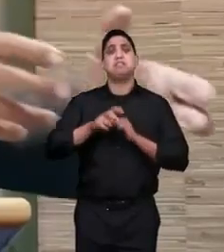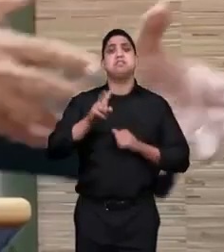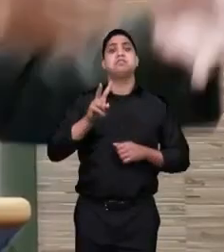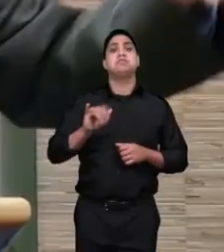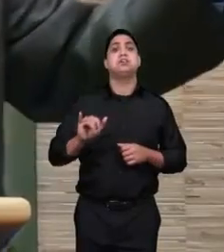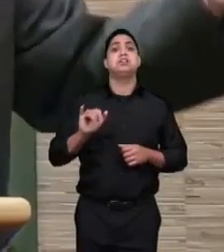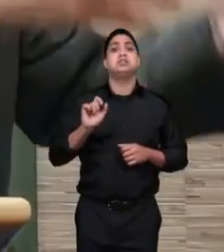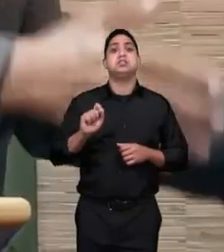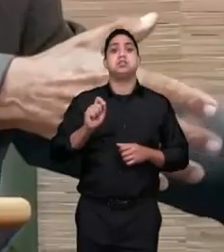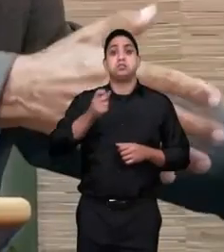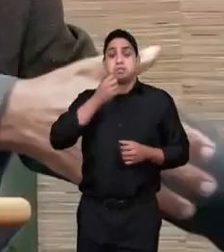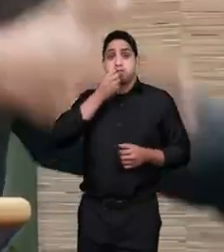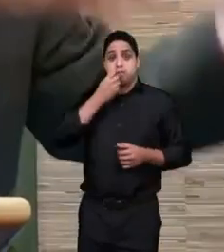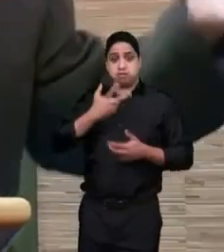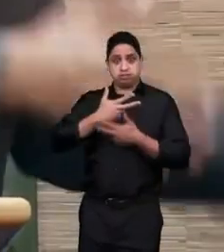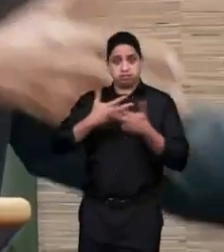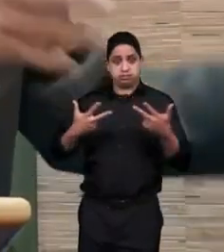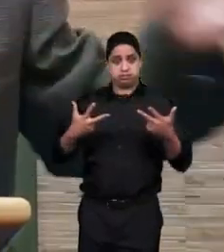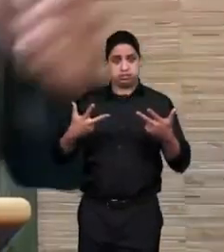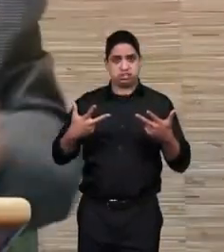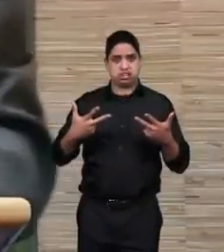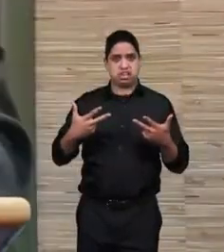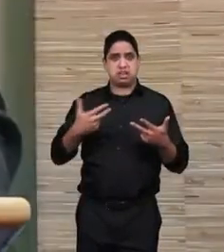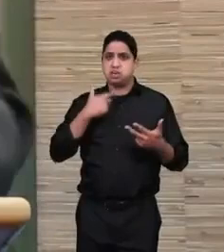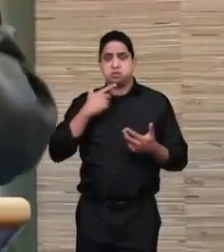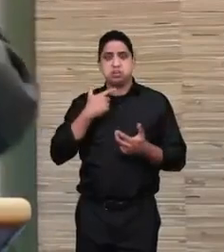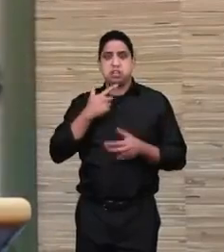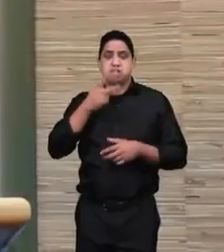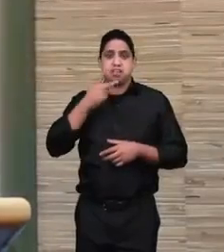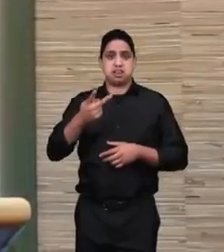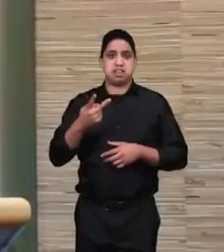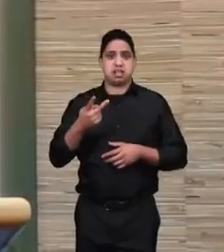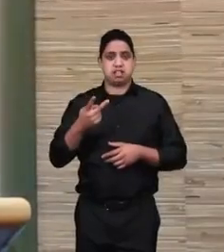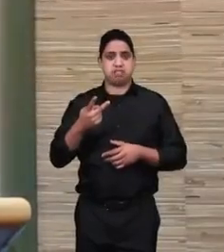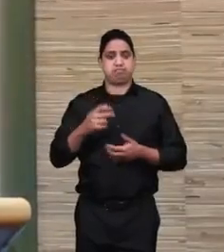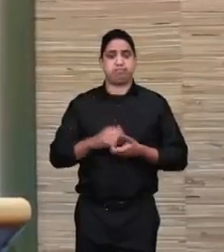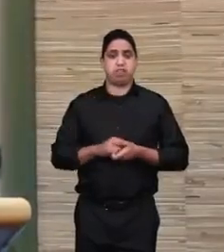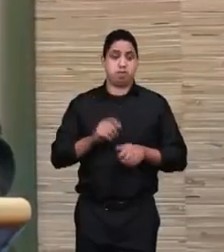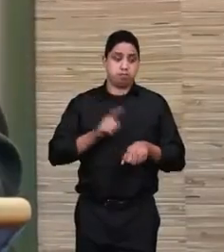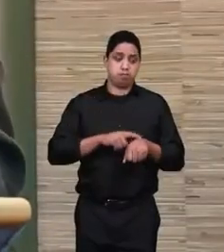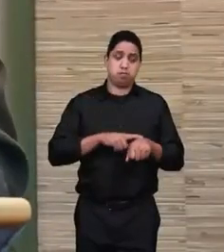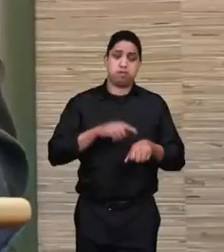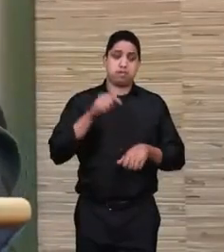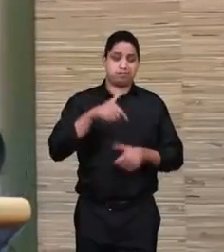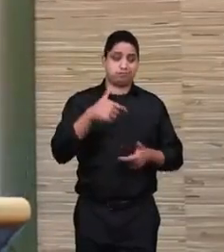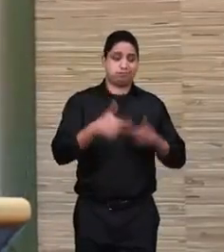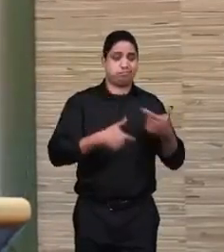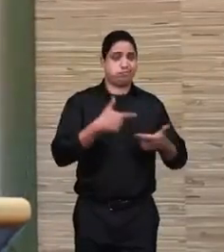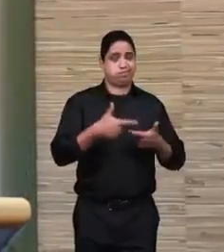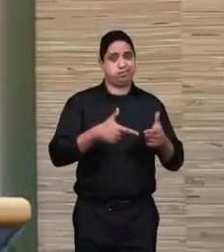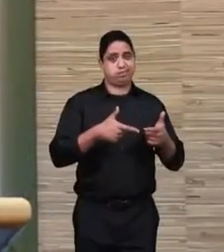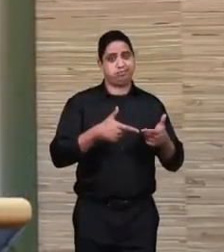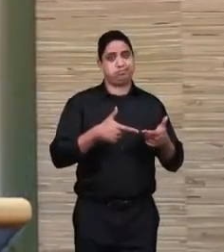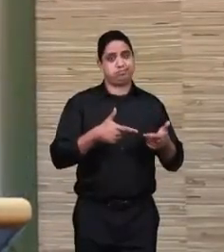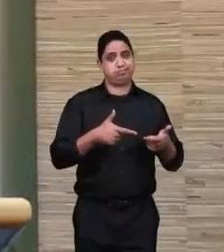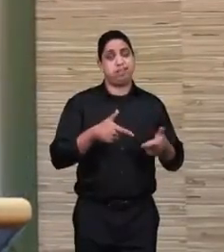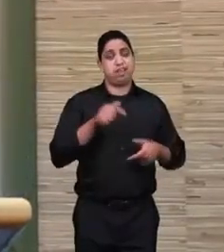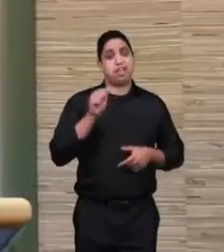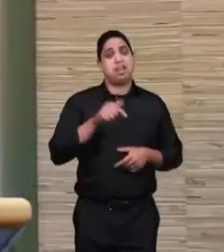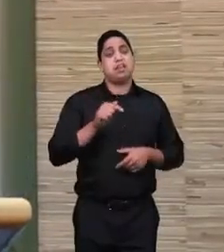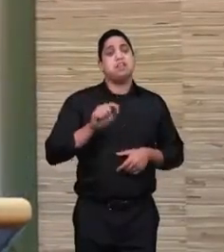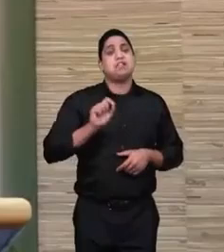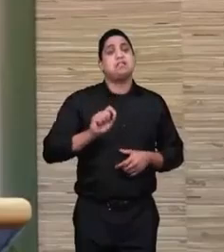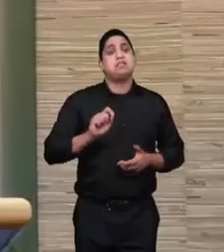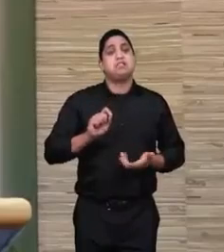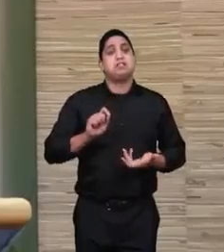the benefits of those who are here and could not declare or explain the riddle. It's a tribulation. They